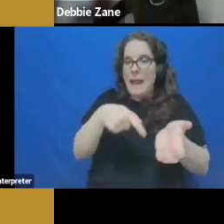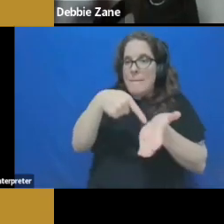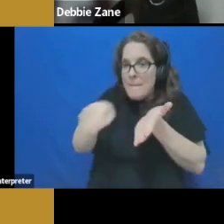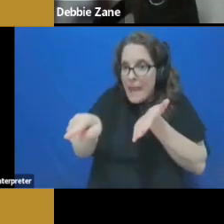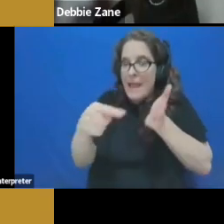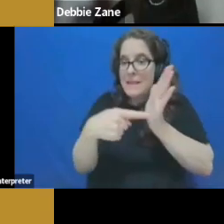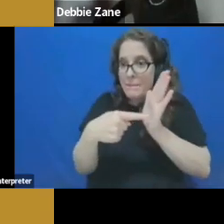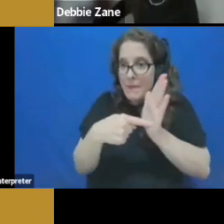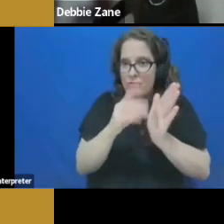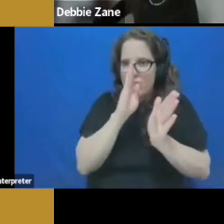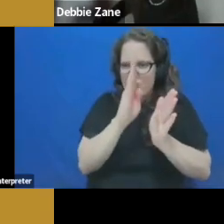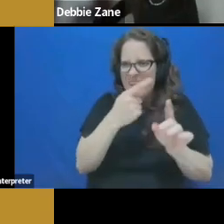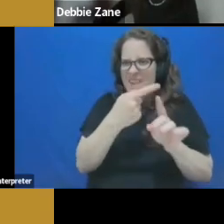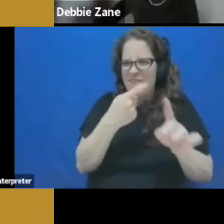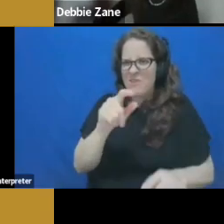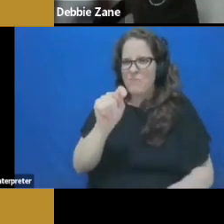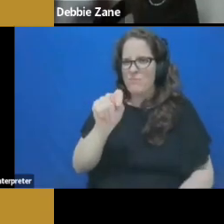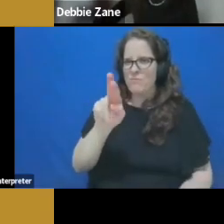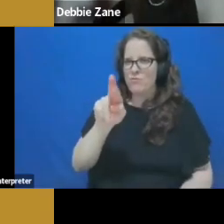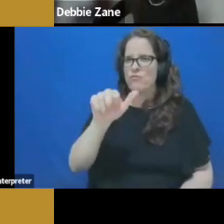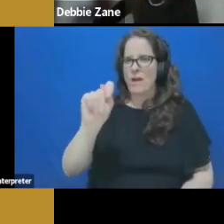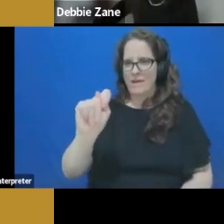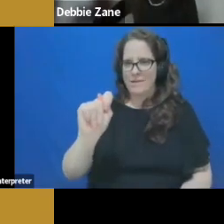And I will turn this over to Michelle.